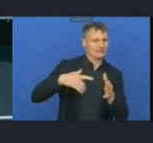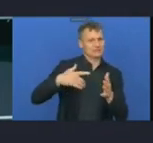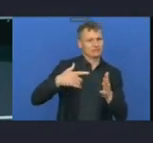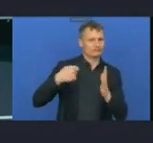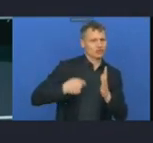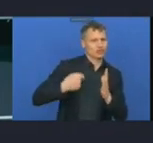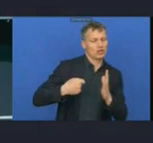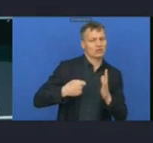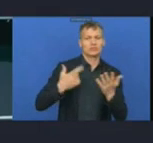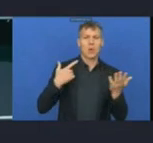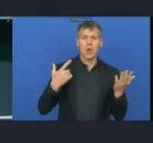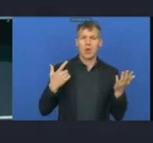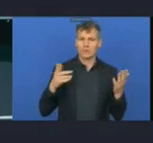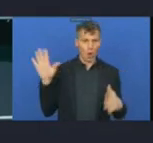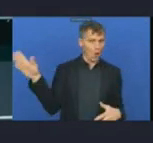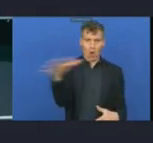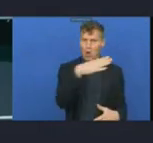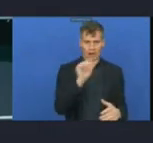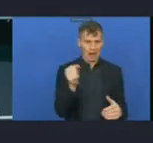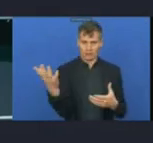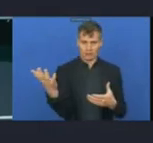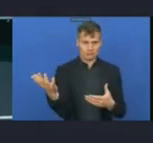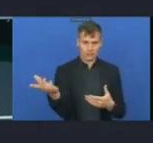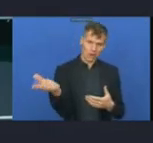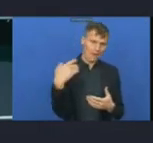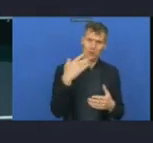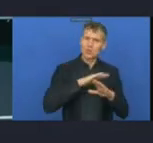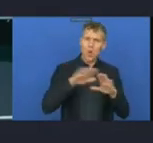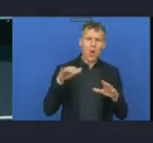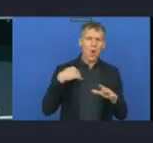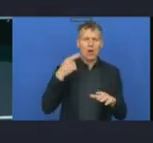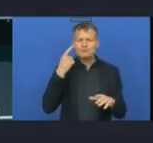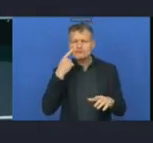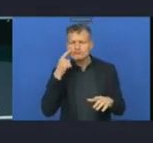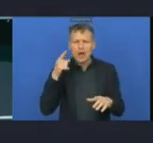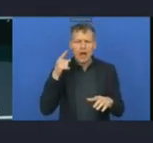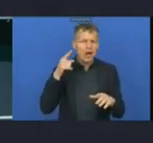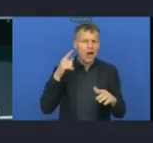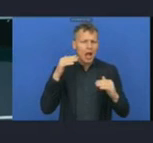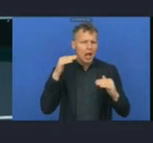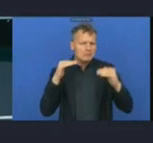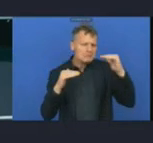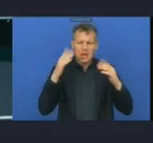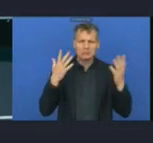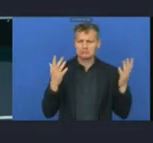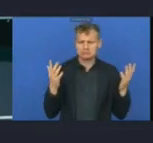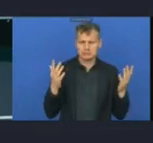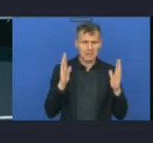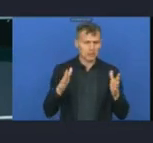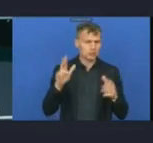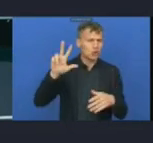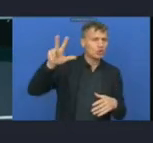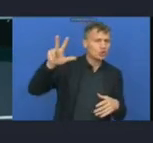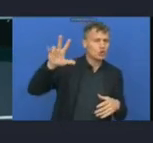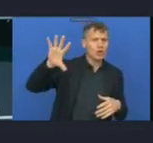restriction whether you need to have part of the consortium being in third country or